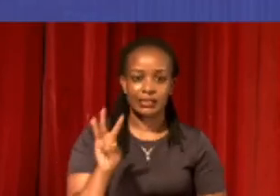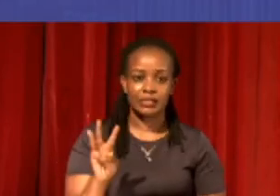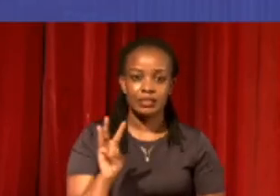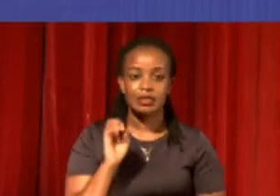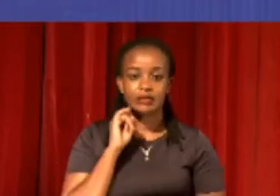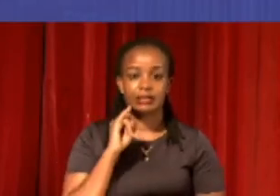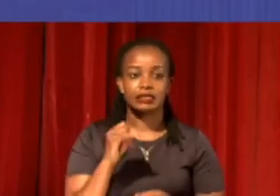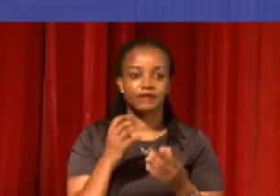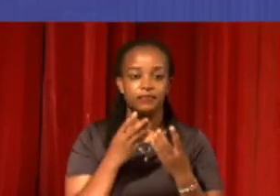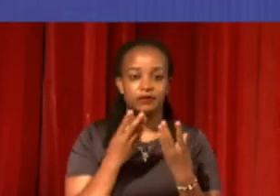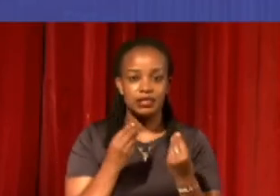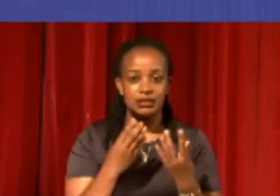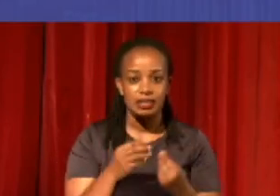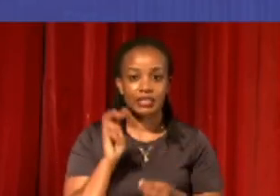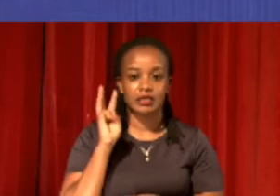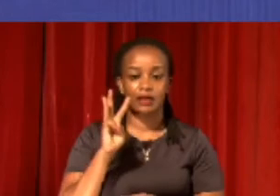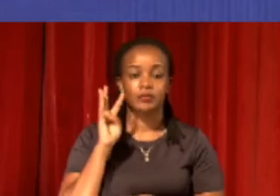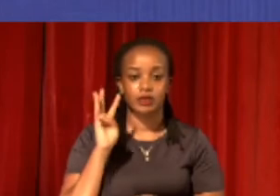It's